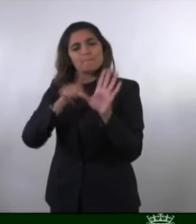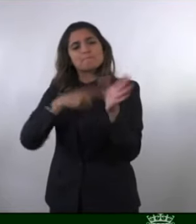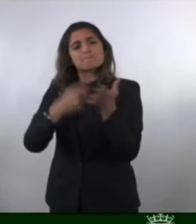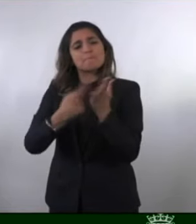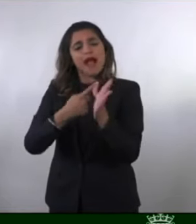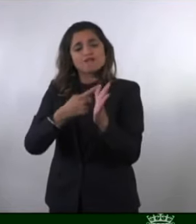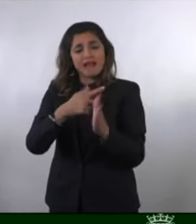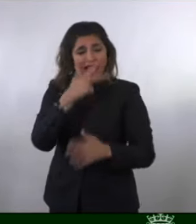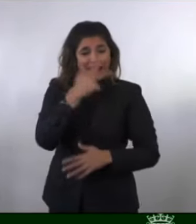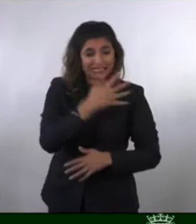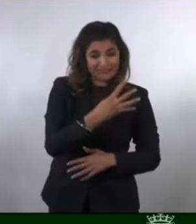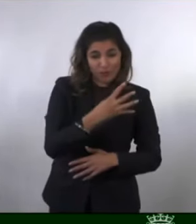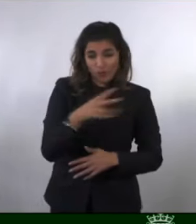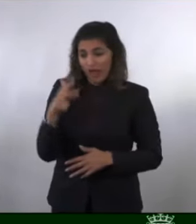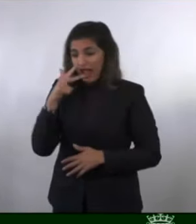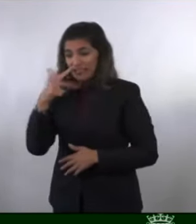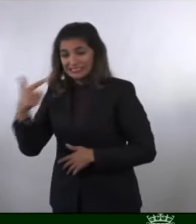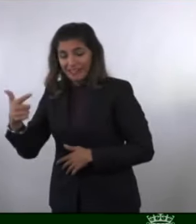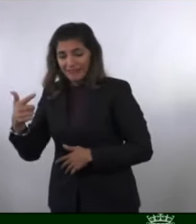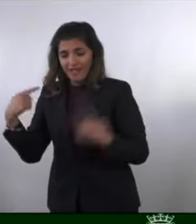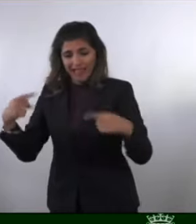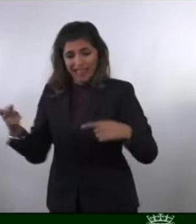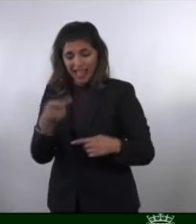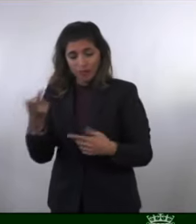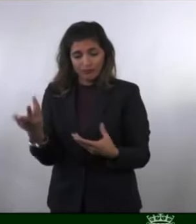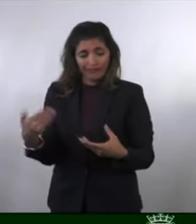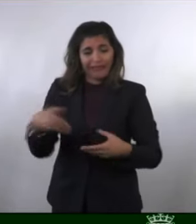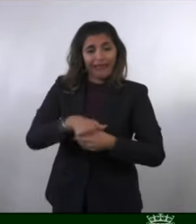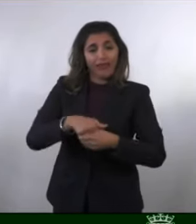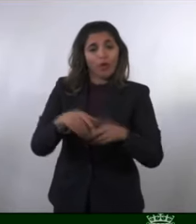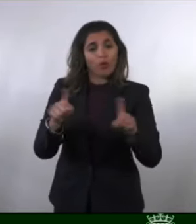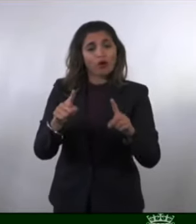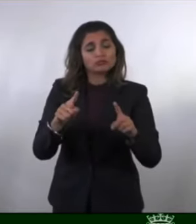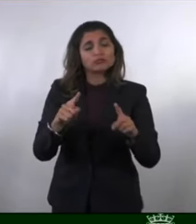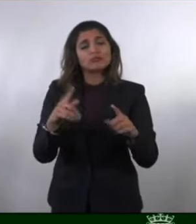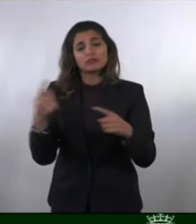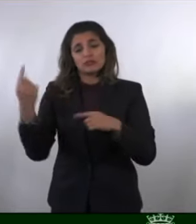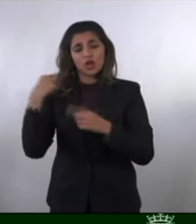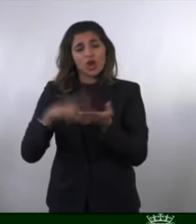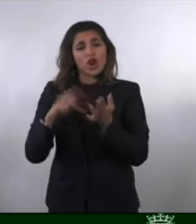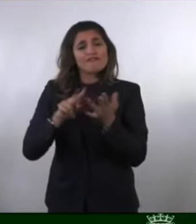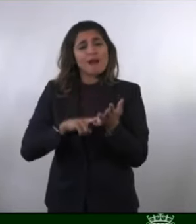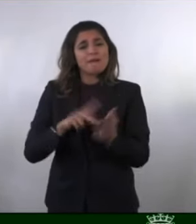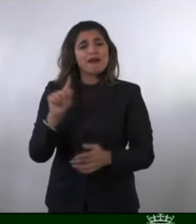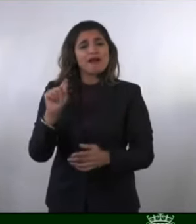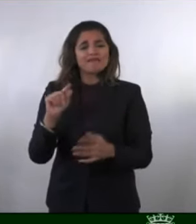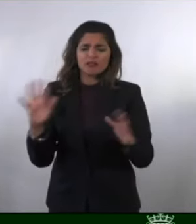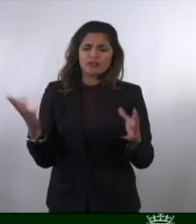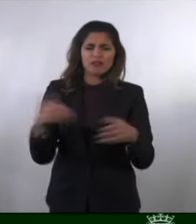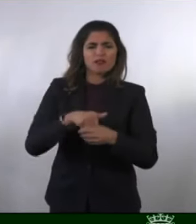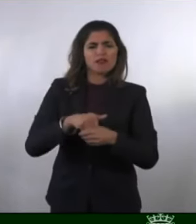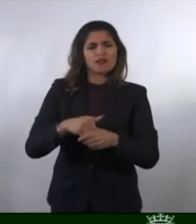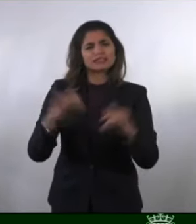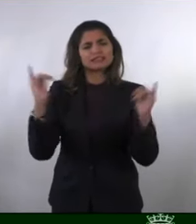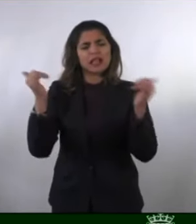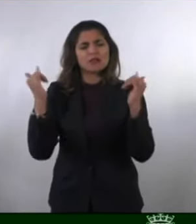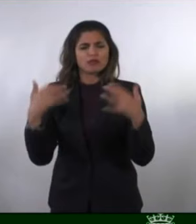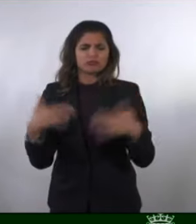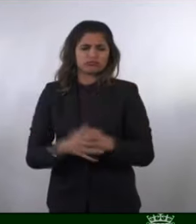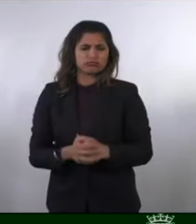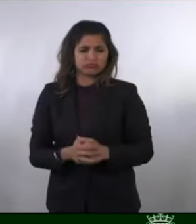87, to be part of our Armistice Day commemorations at this very difficult time. Prime